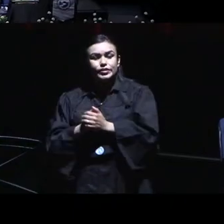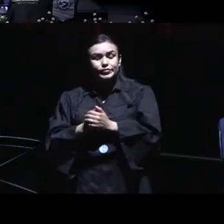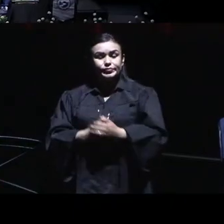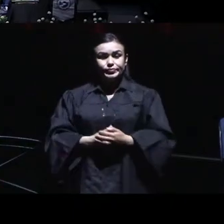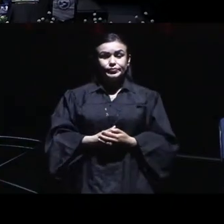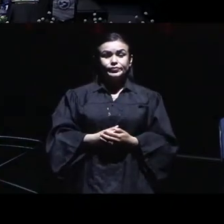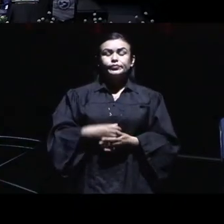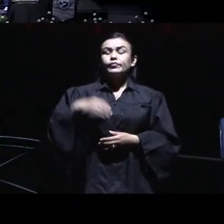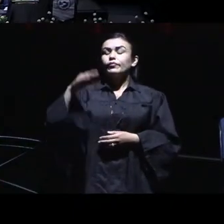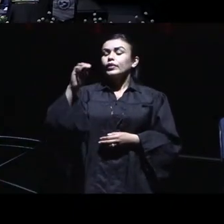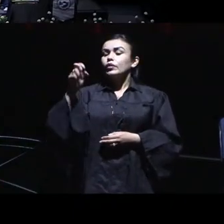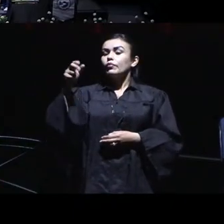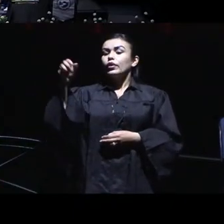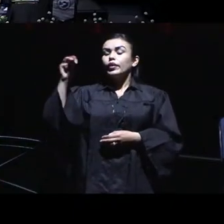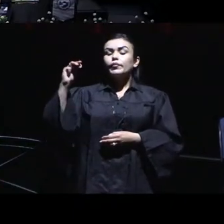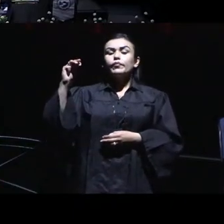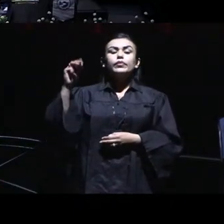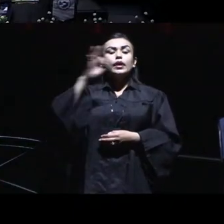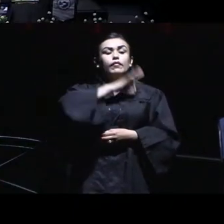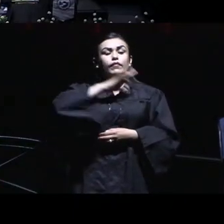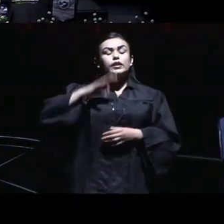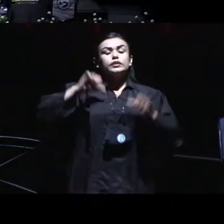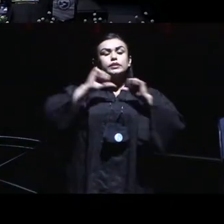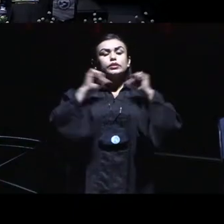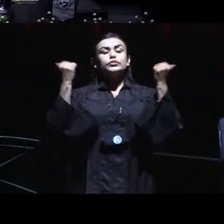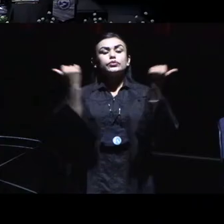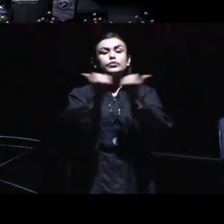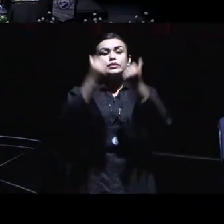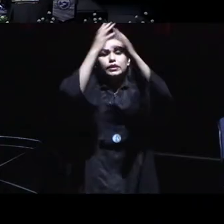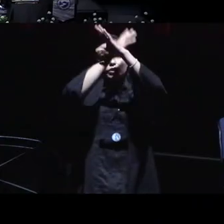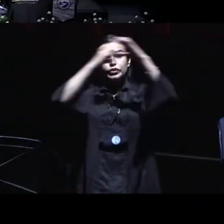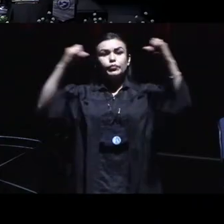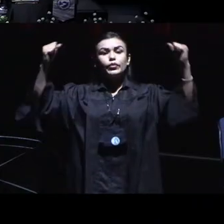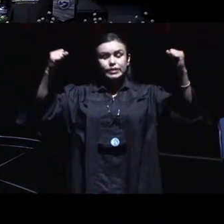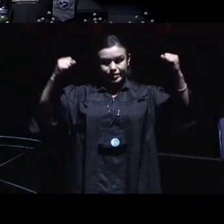Dr. Albert Burnham, Faculty Association President.